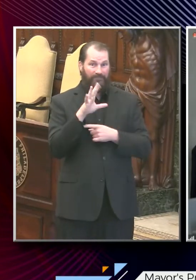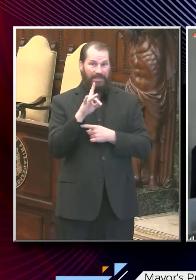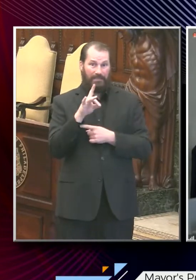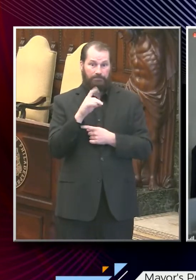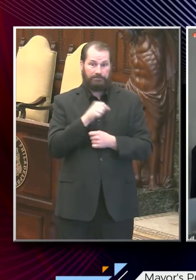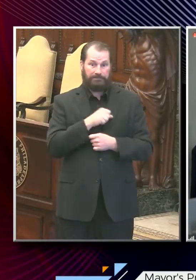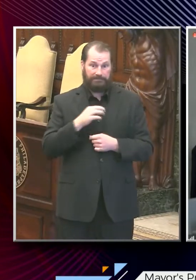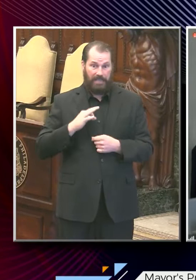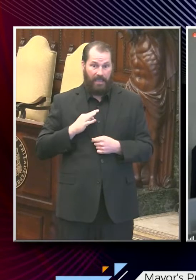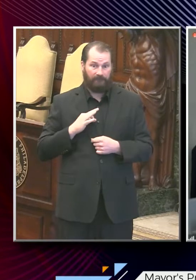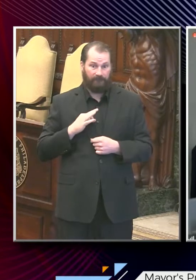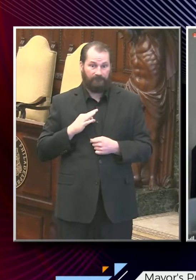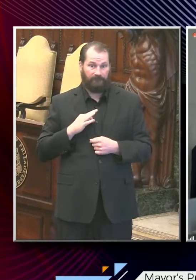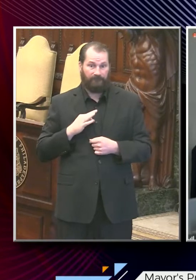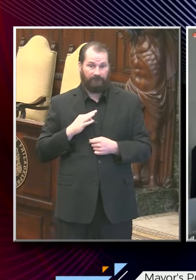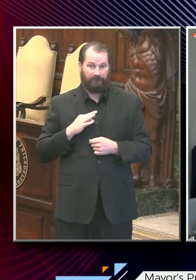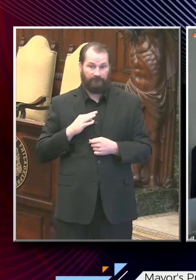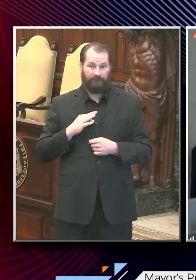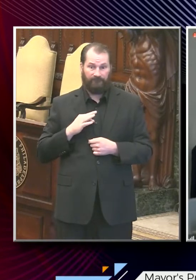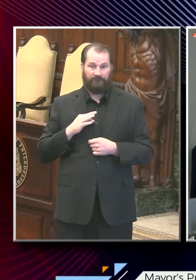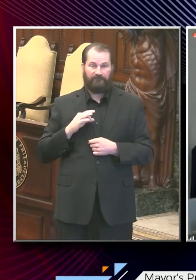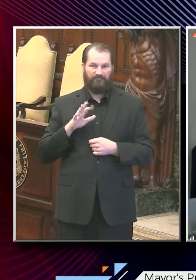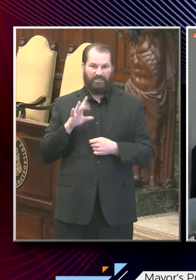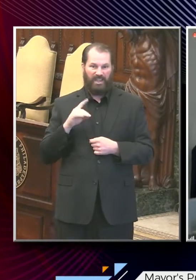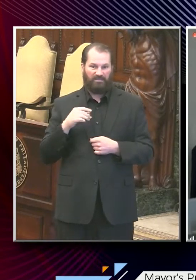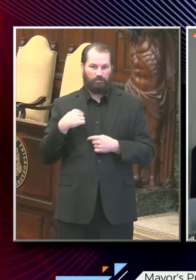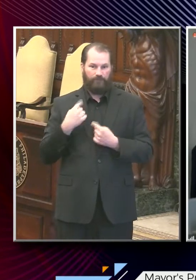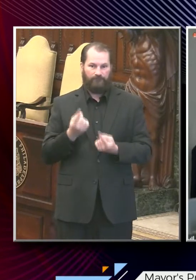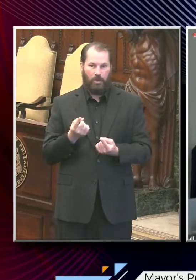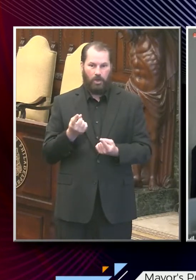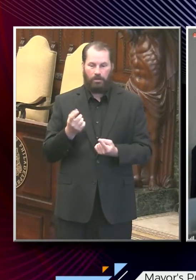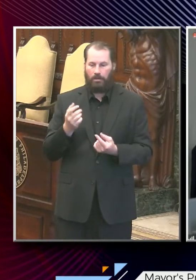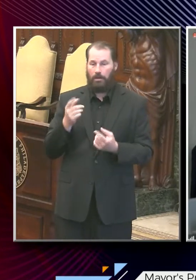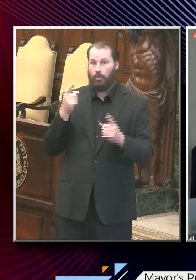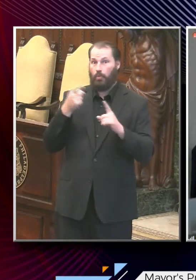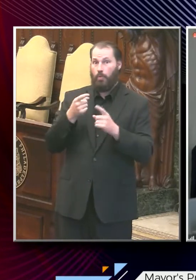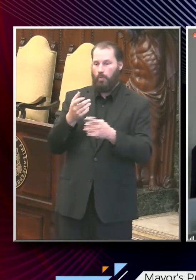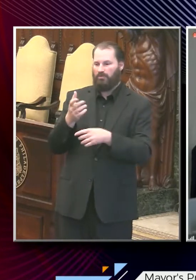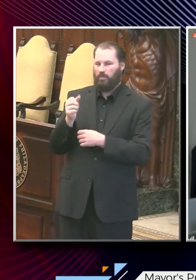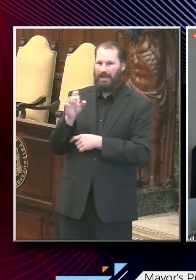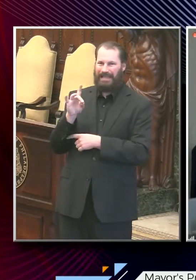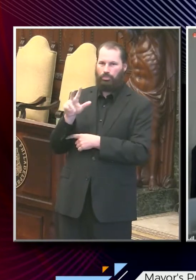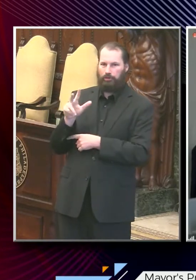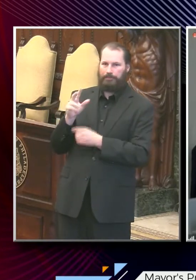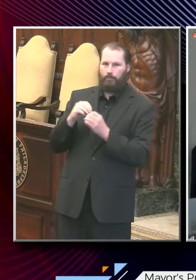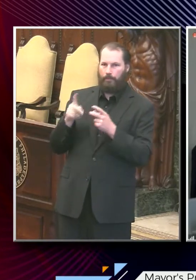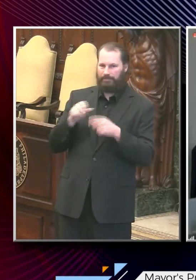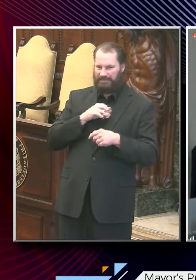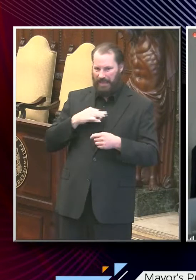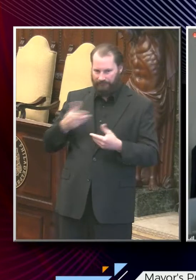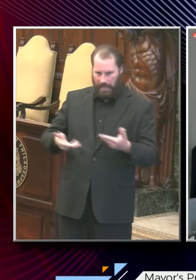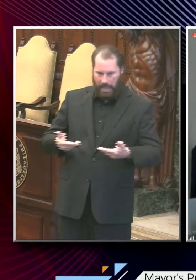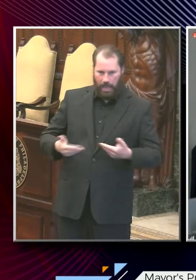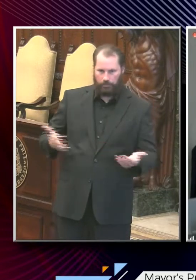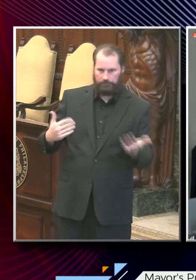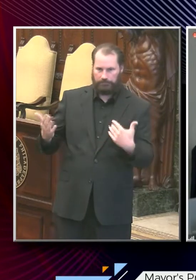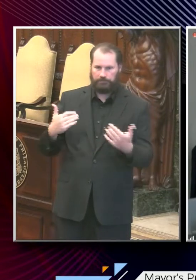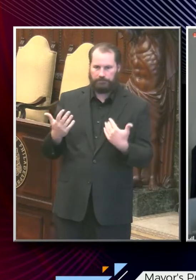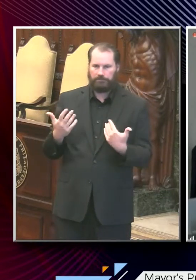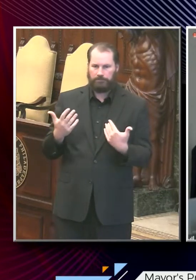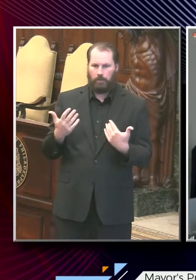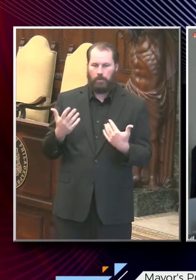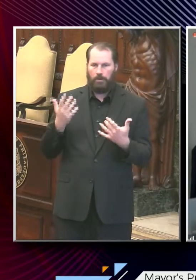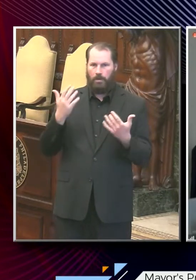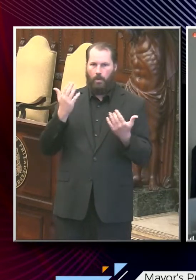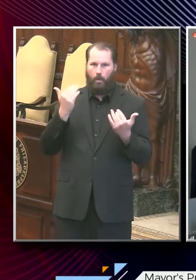83 staff by July 6th. That staff is very diverse, which we need for a very diverse city. The staff that we've